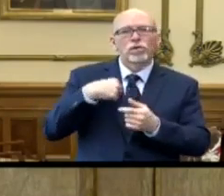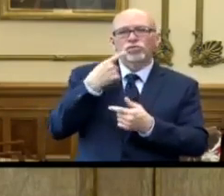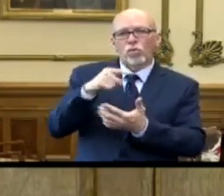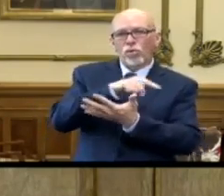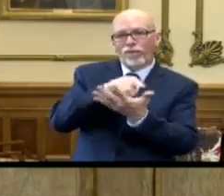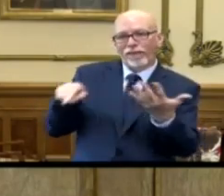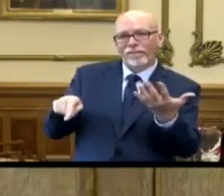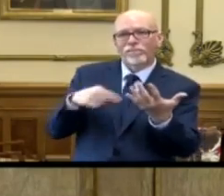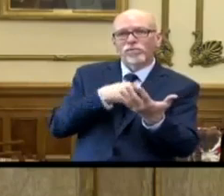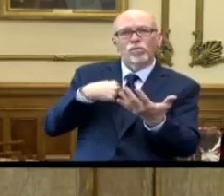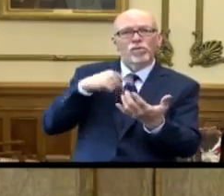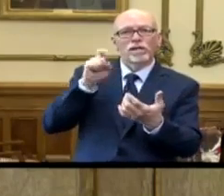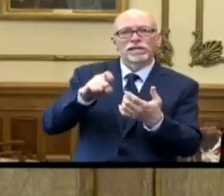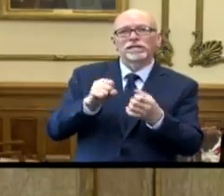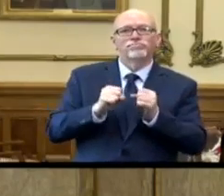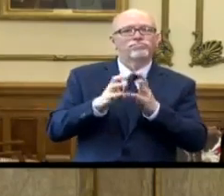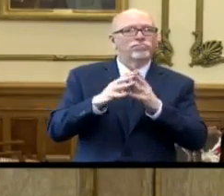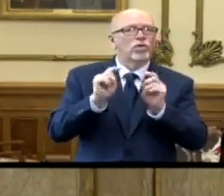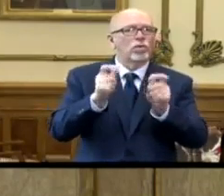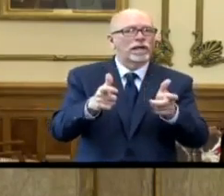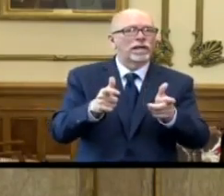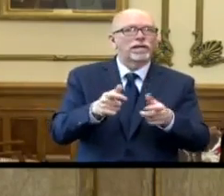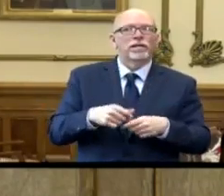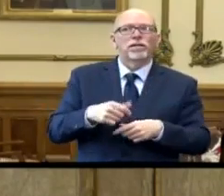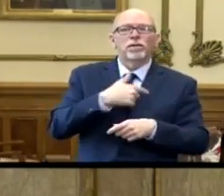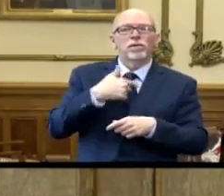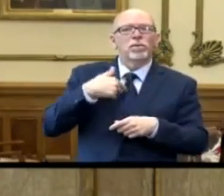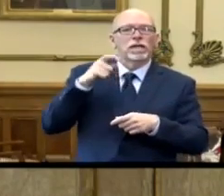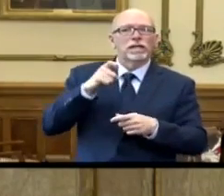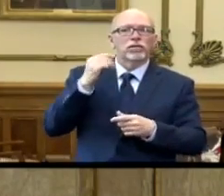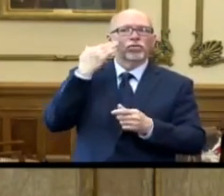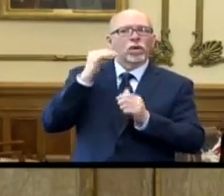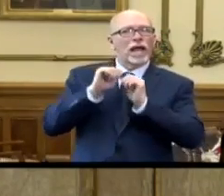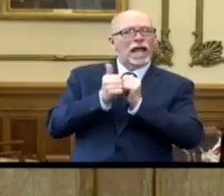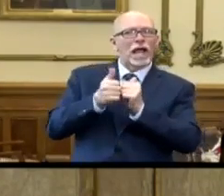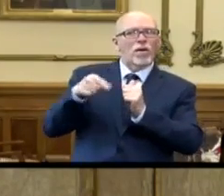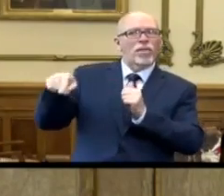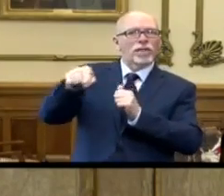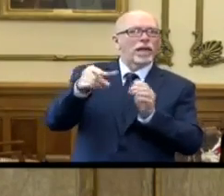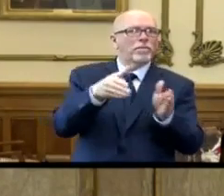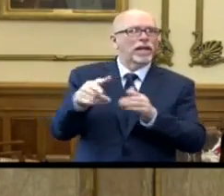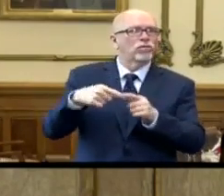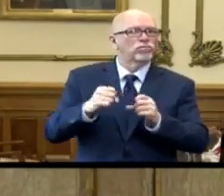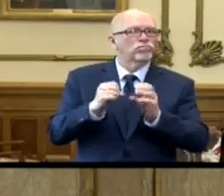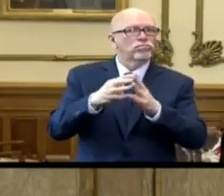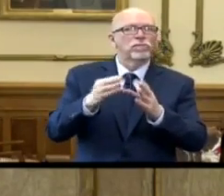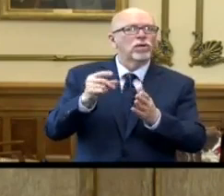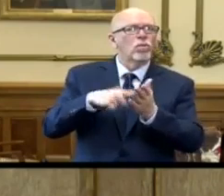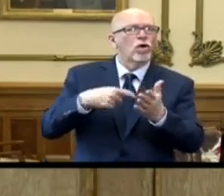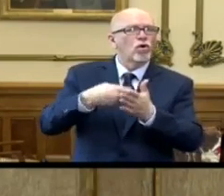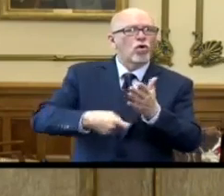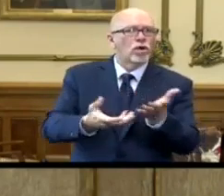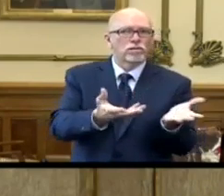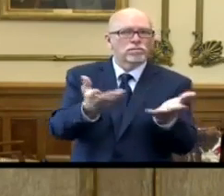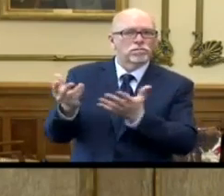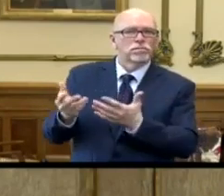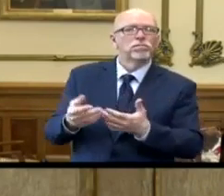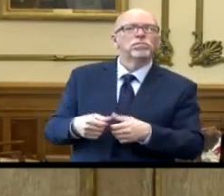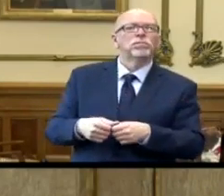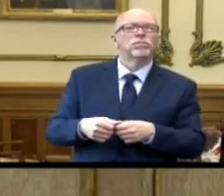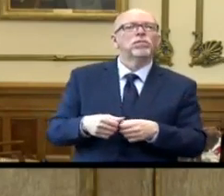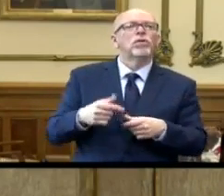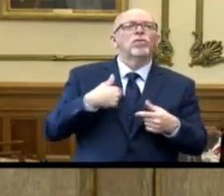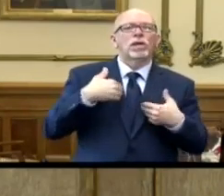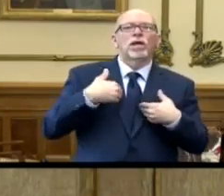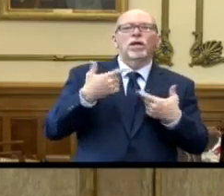that we needed to stand this up quickly and that we needed to know how they would stand it up and what the cost of that would be. And then